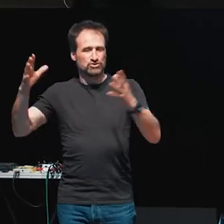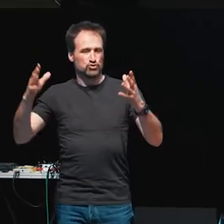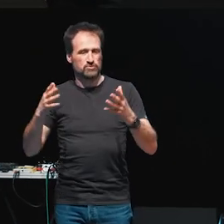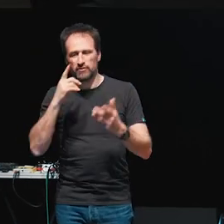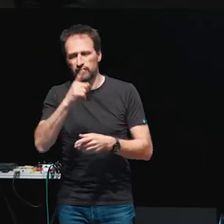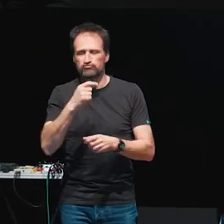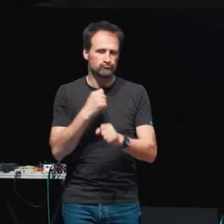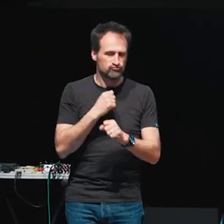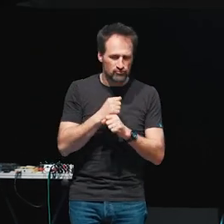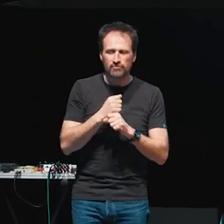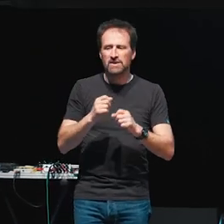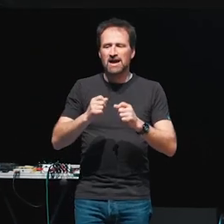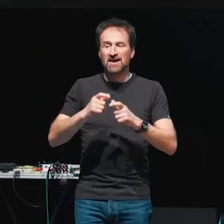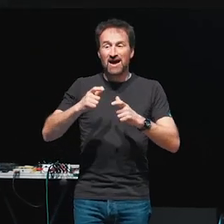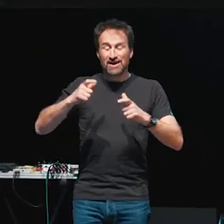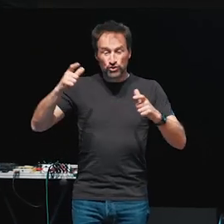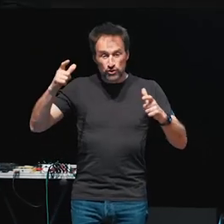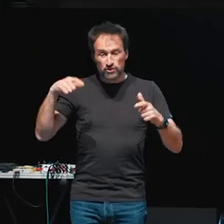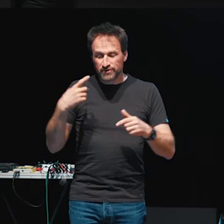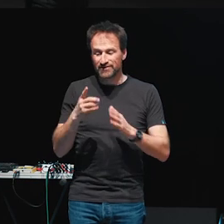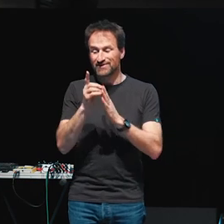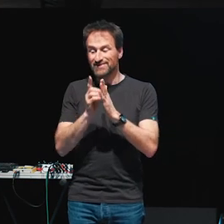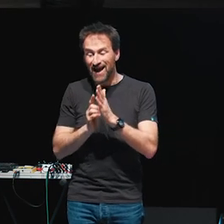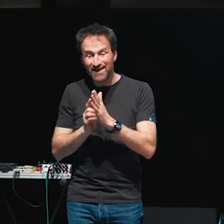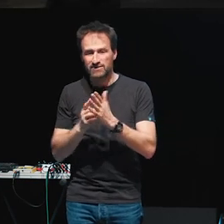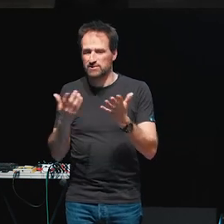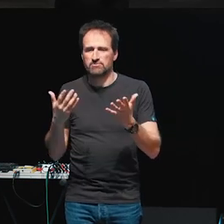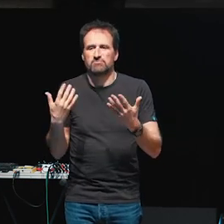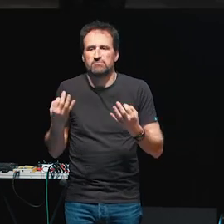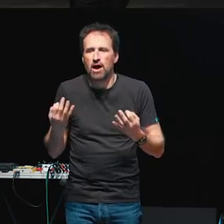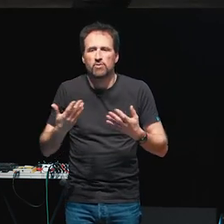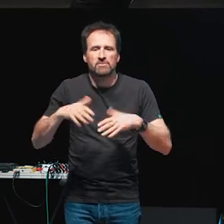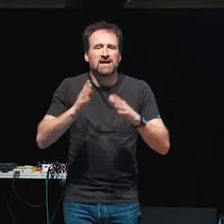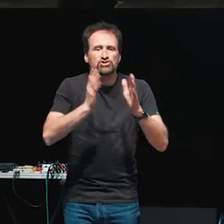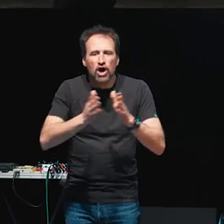up anything, you're actually adding maybe more servers or hardware,